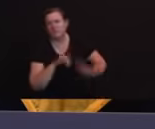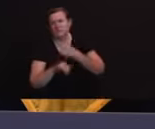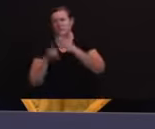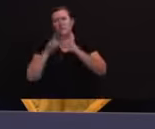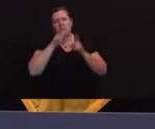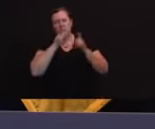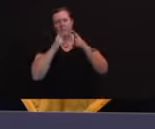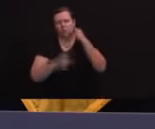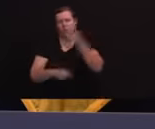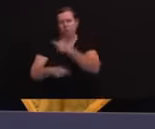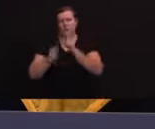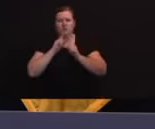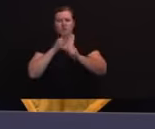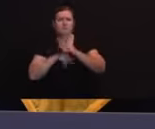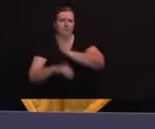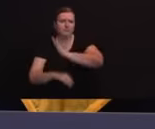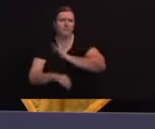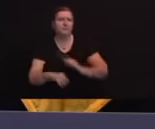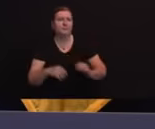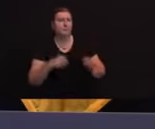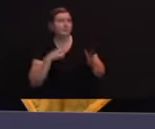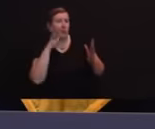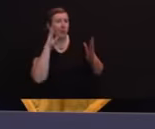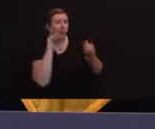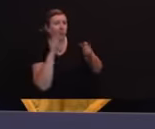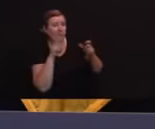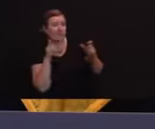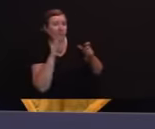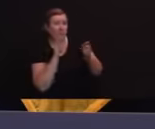hands. I hope people don't use religious services,